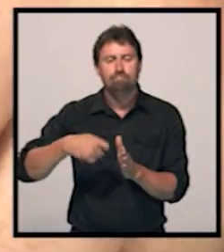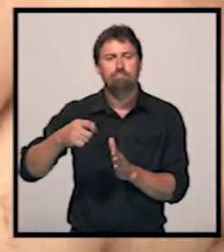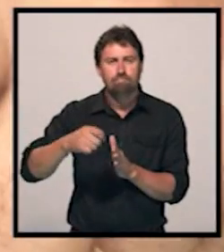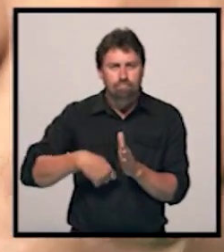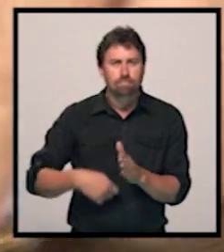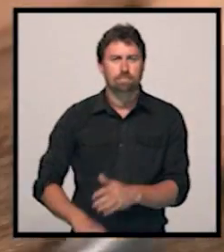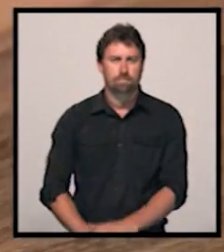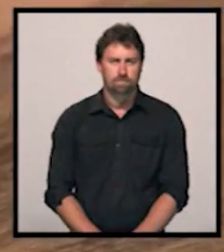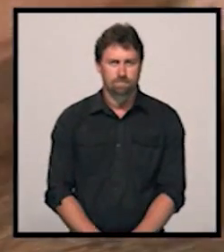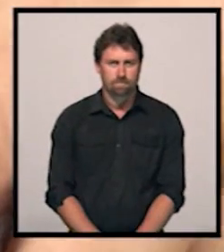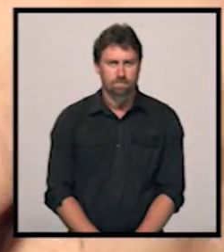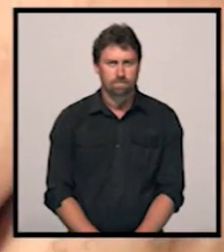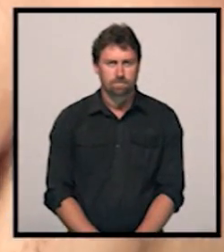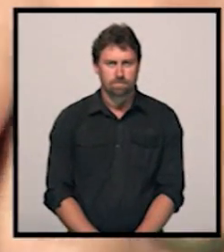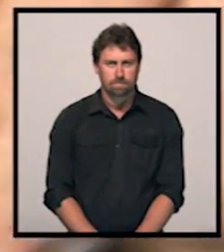gently cut around the edges.